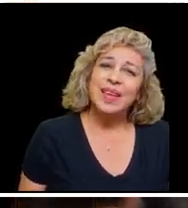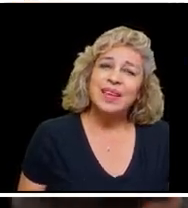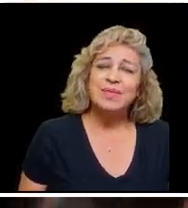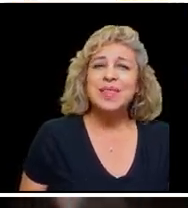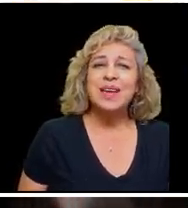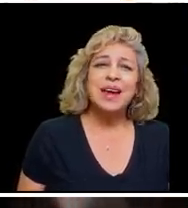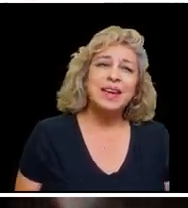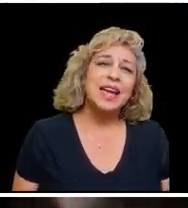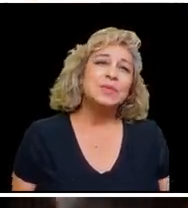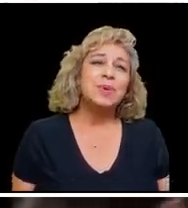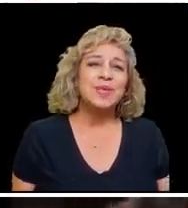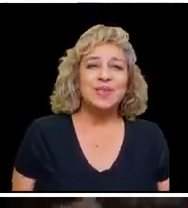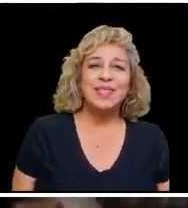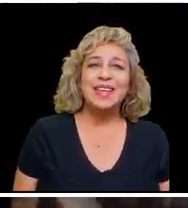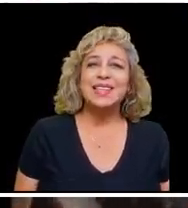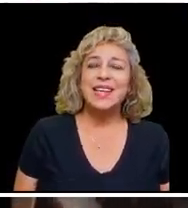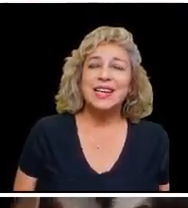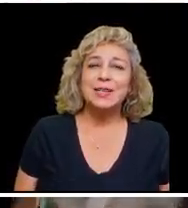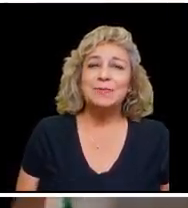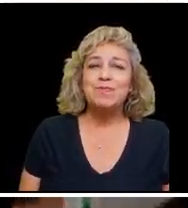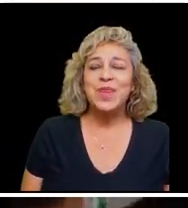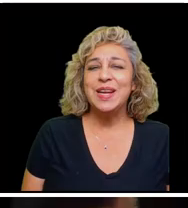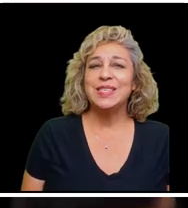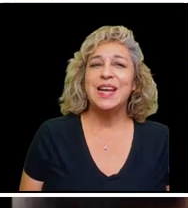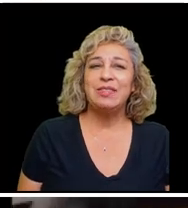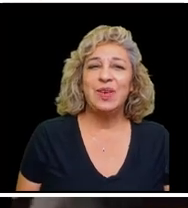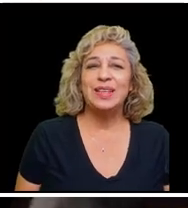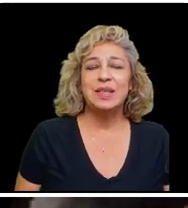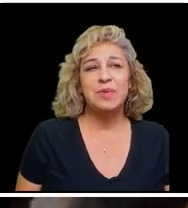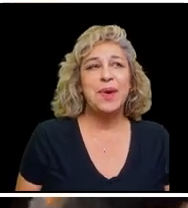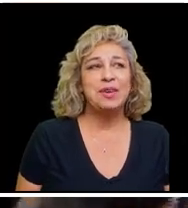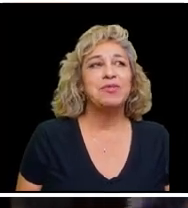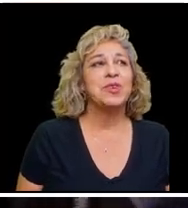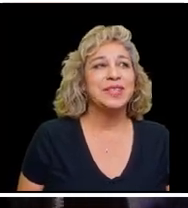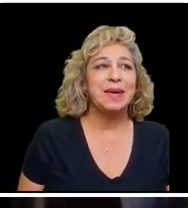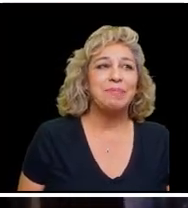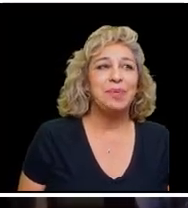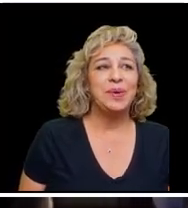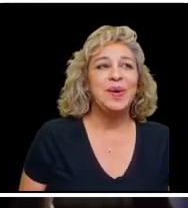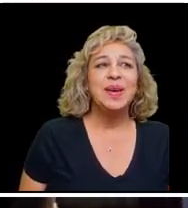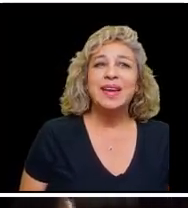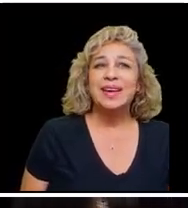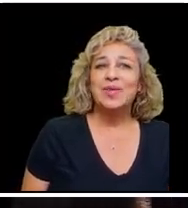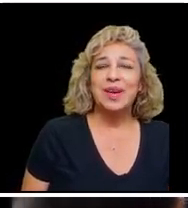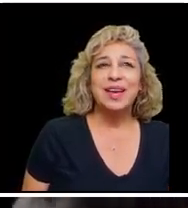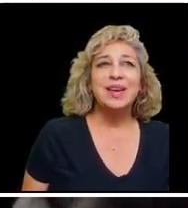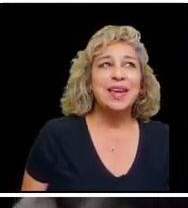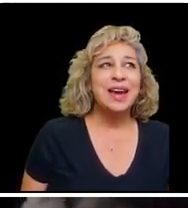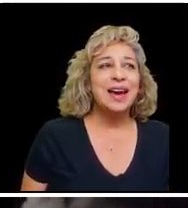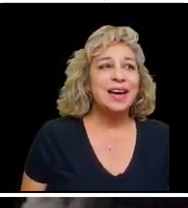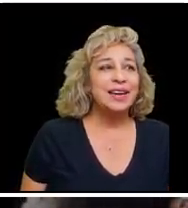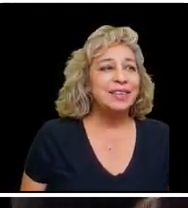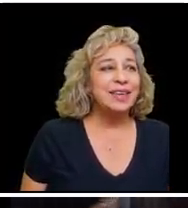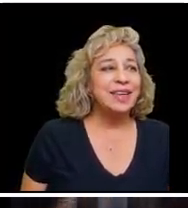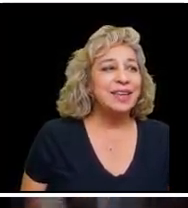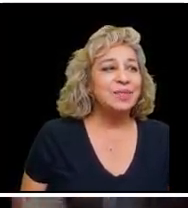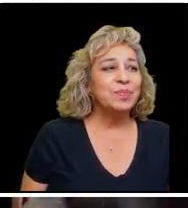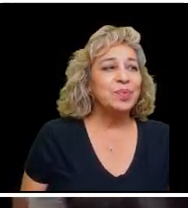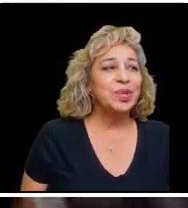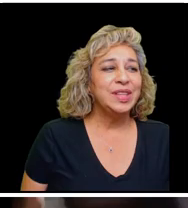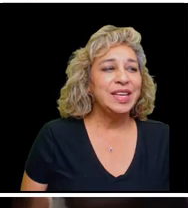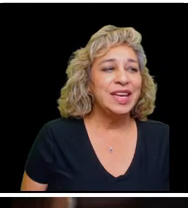mean I suppose there's things that he doesn't have to ask them about for example where he